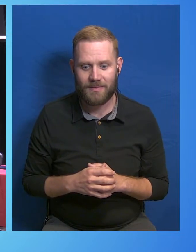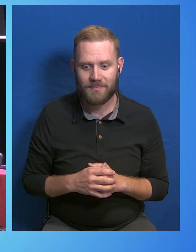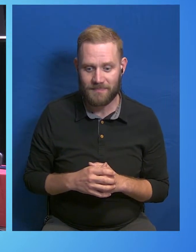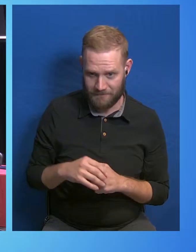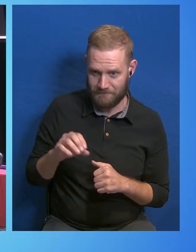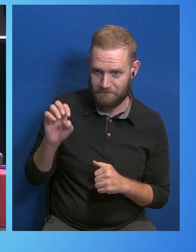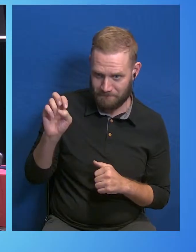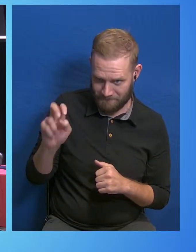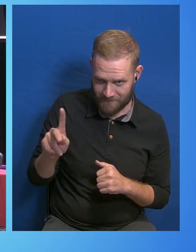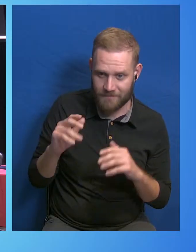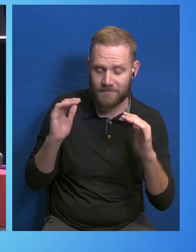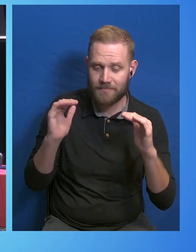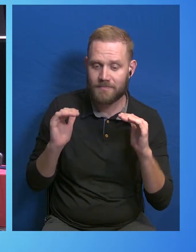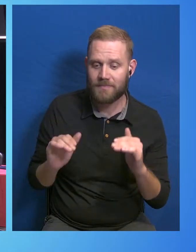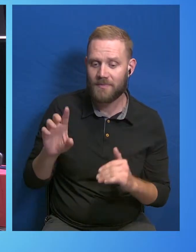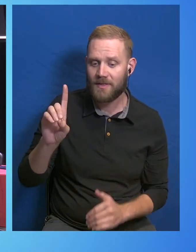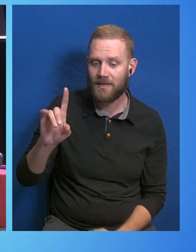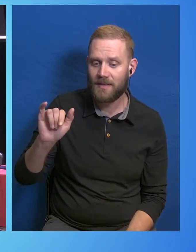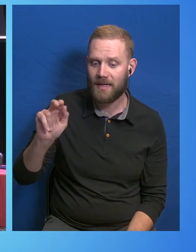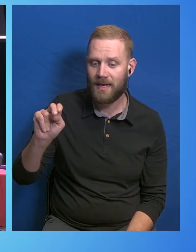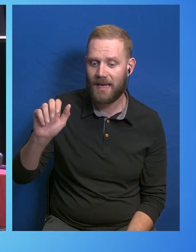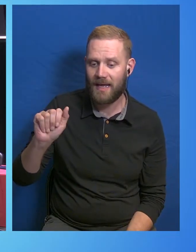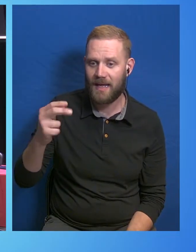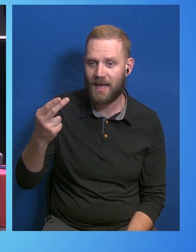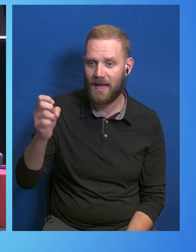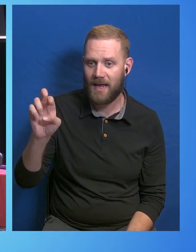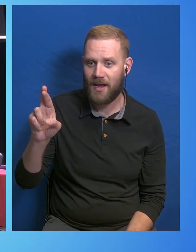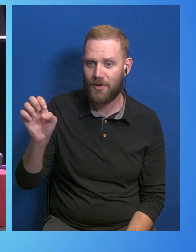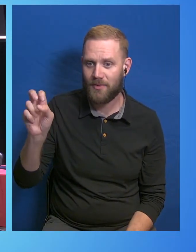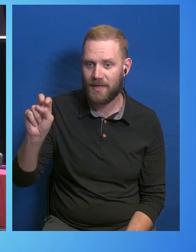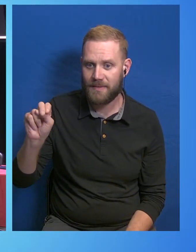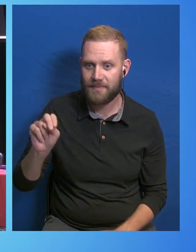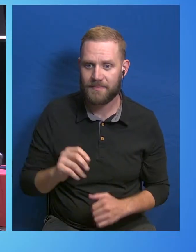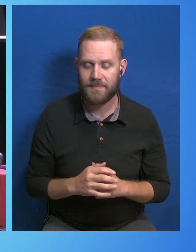Okay. Diana Herron.